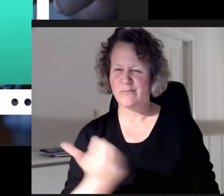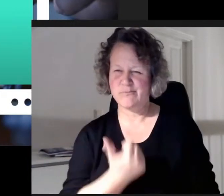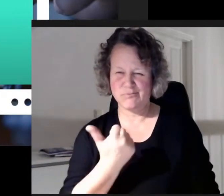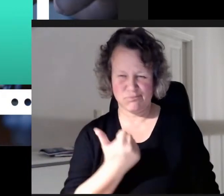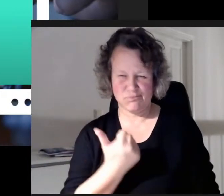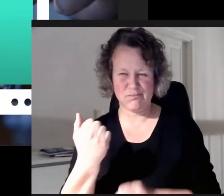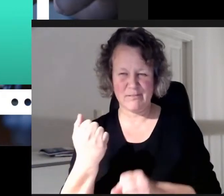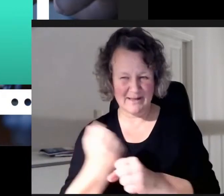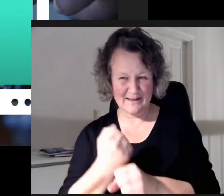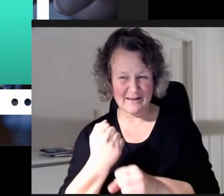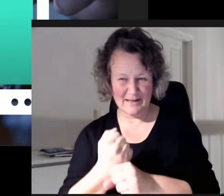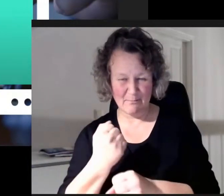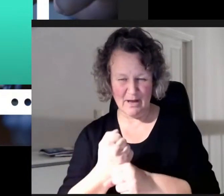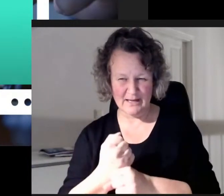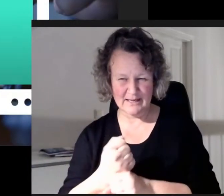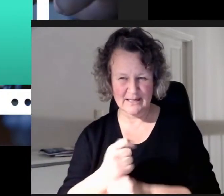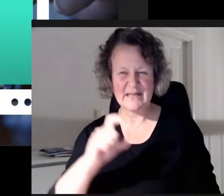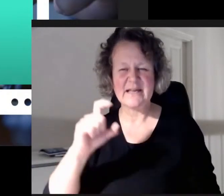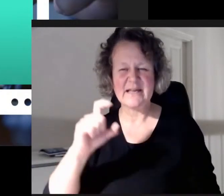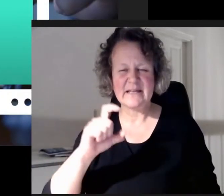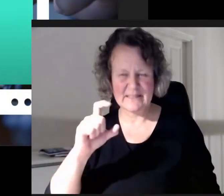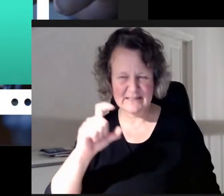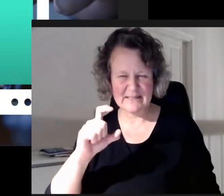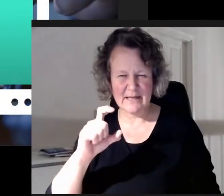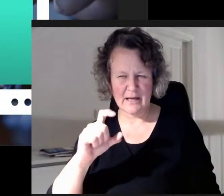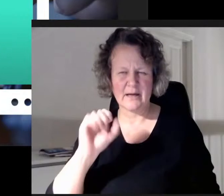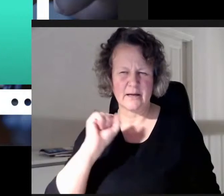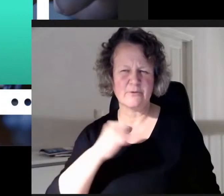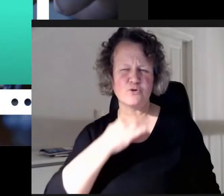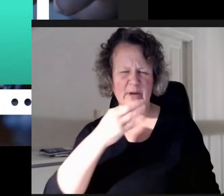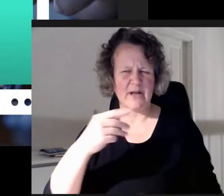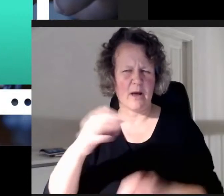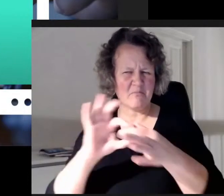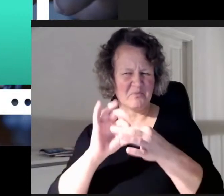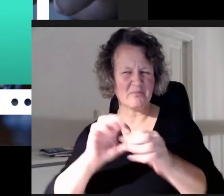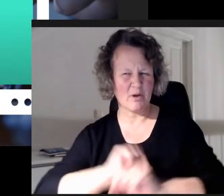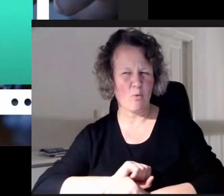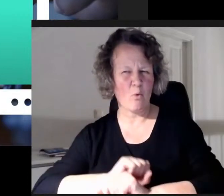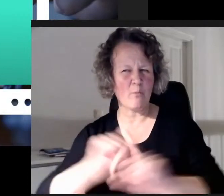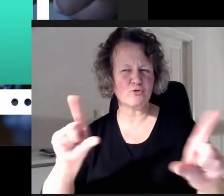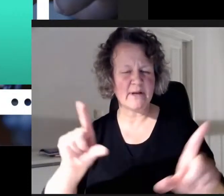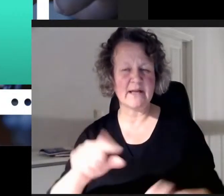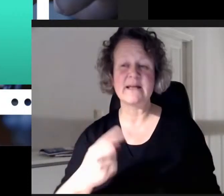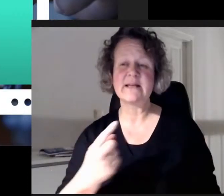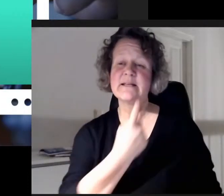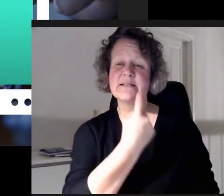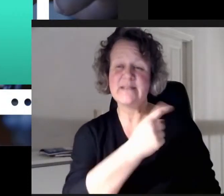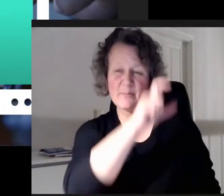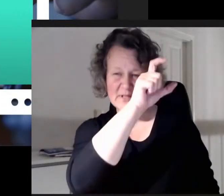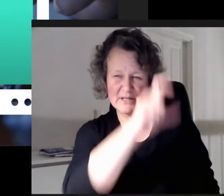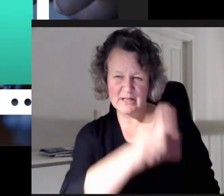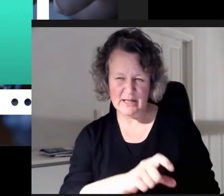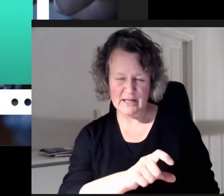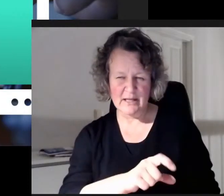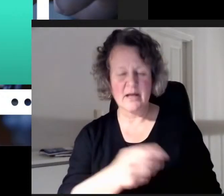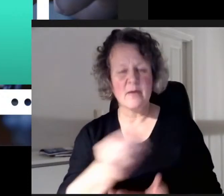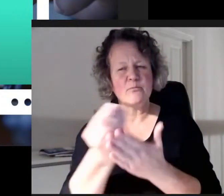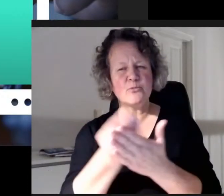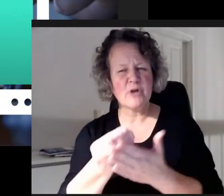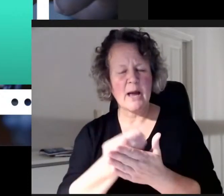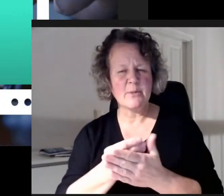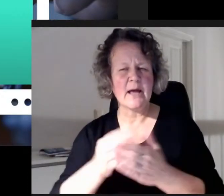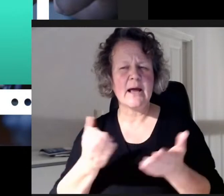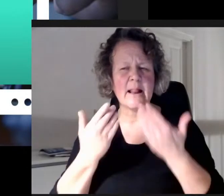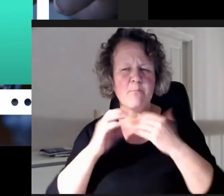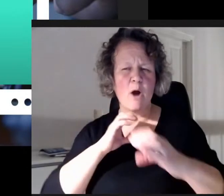super illumination here, illustration, and you can really send it around and transfer it. And he describes what you